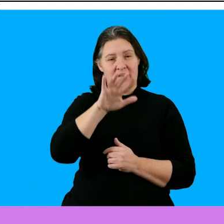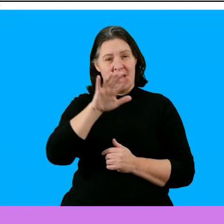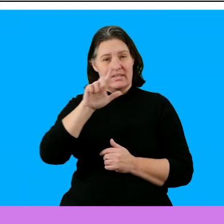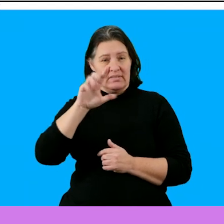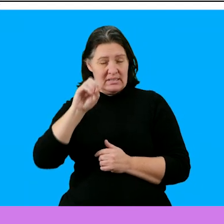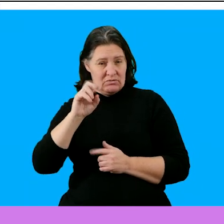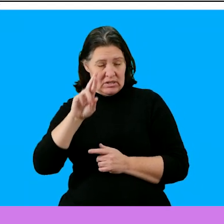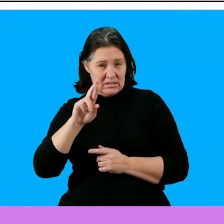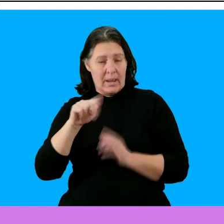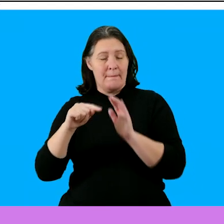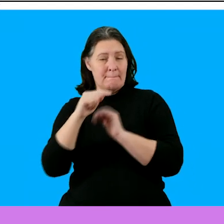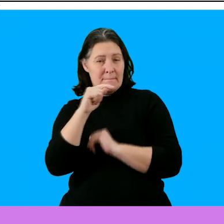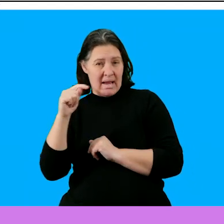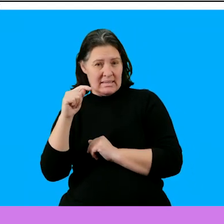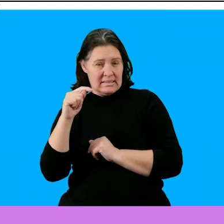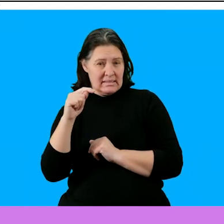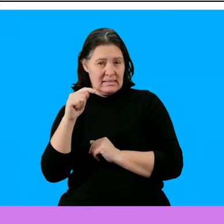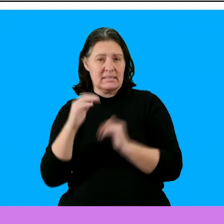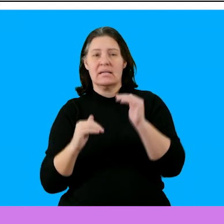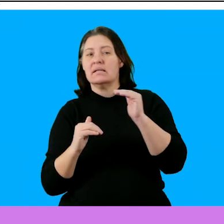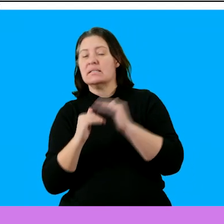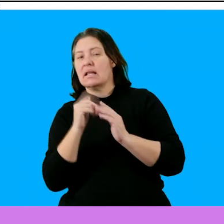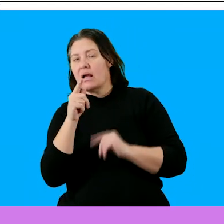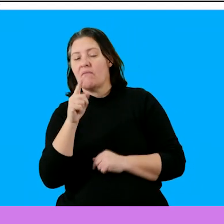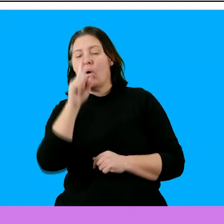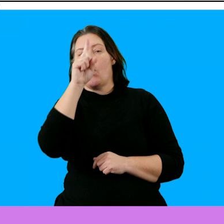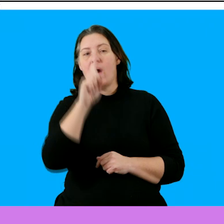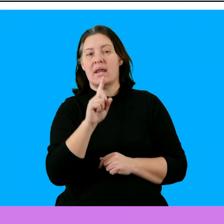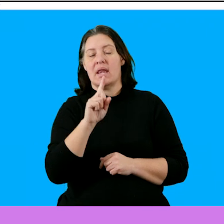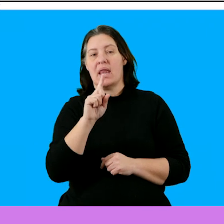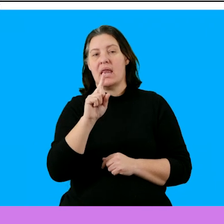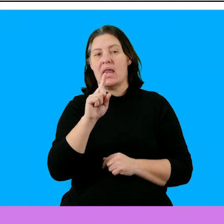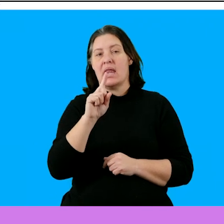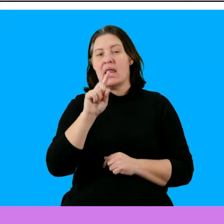210,570 rand minus, right, the ceiling amount there, minus the